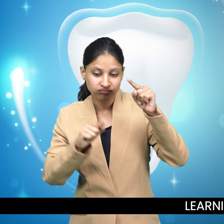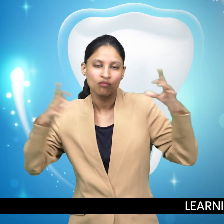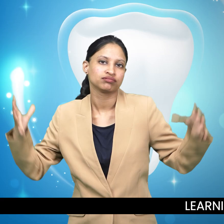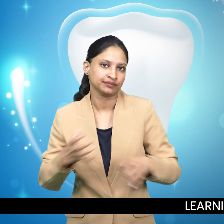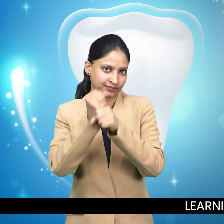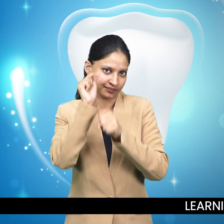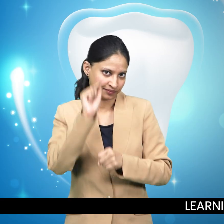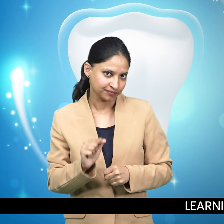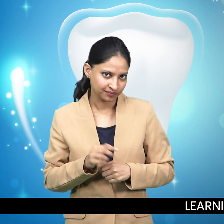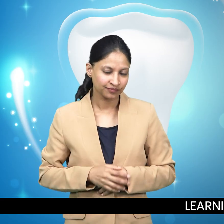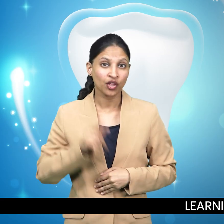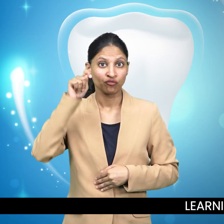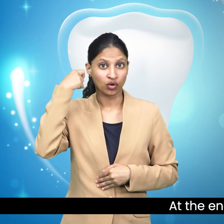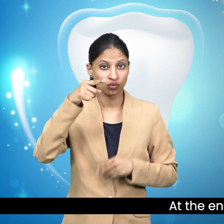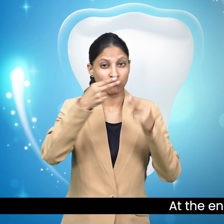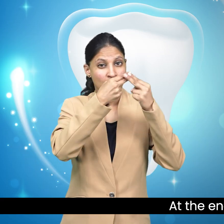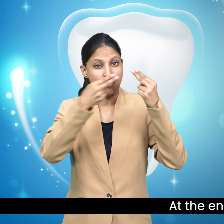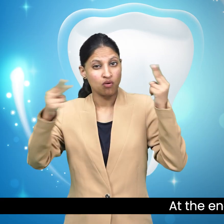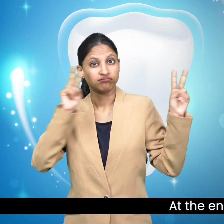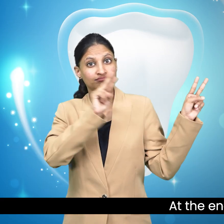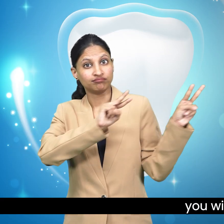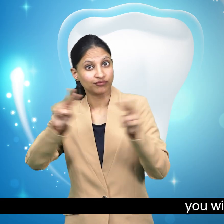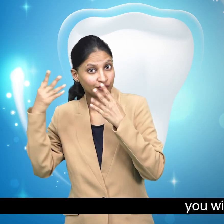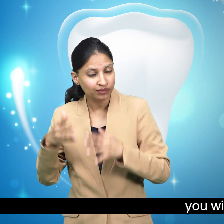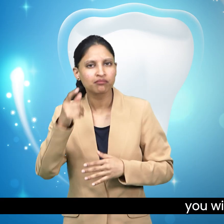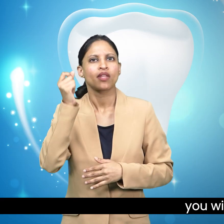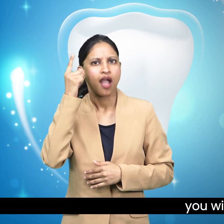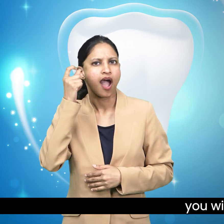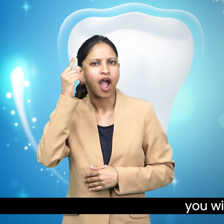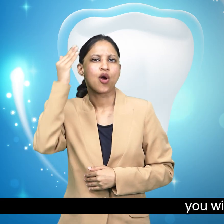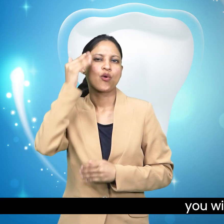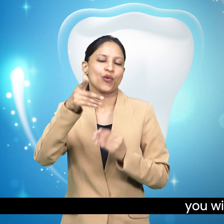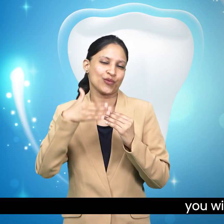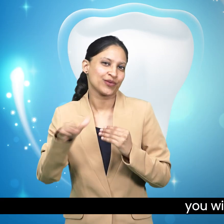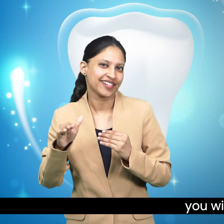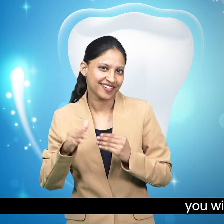Learning outcomes. At the end of the session, you will know about